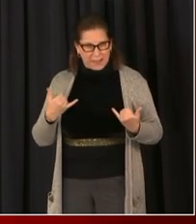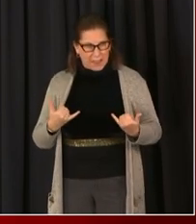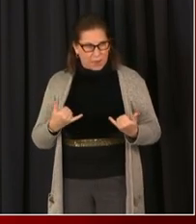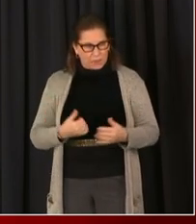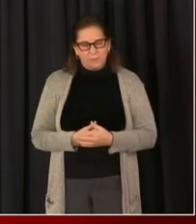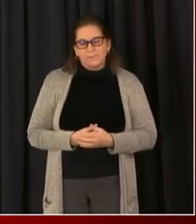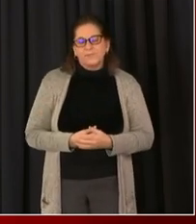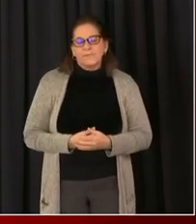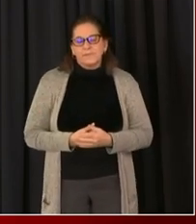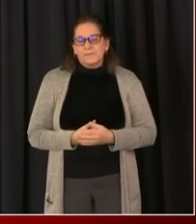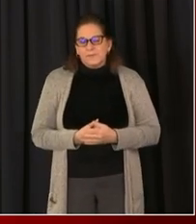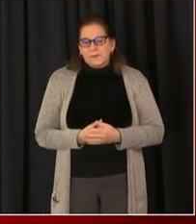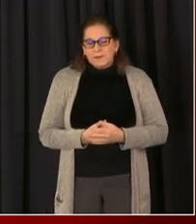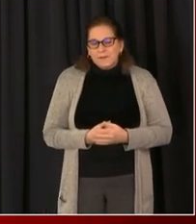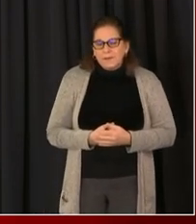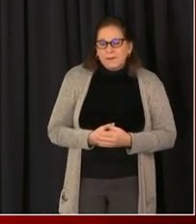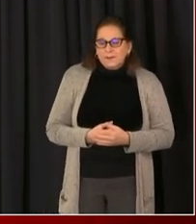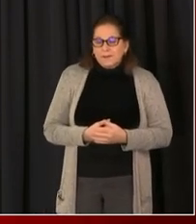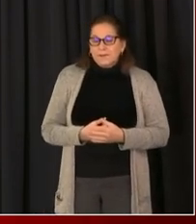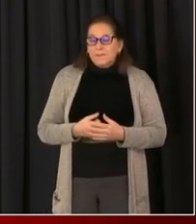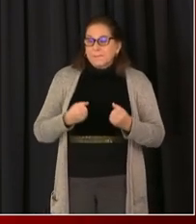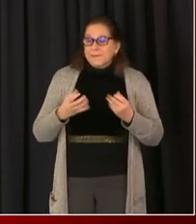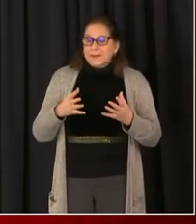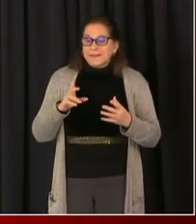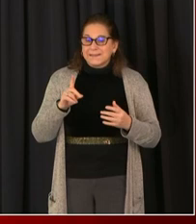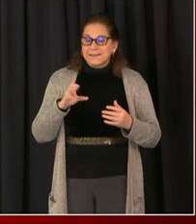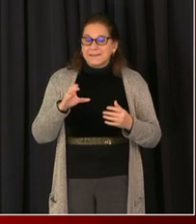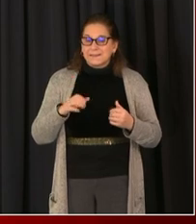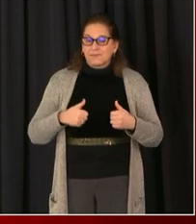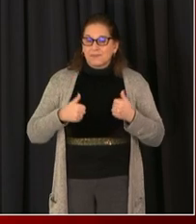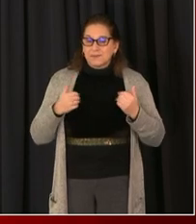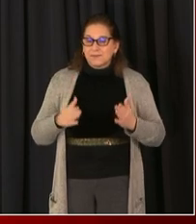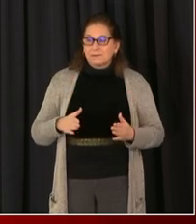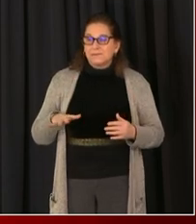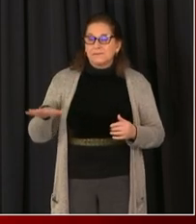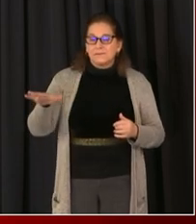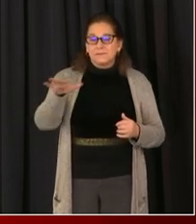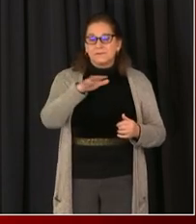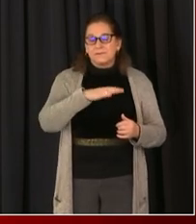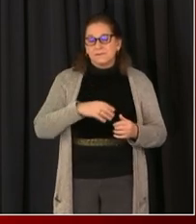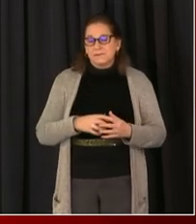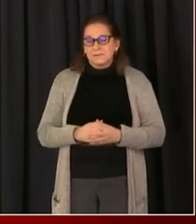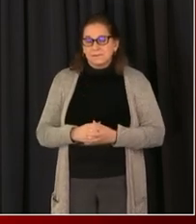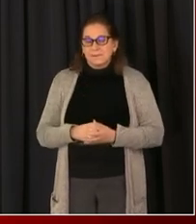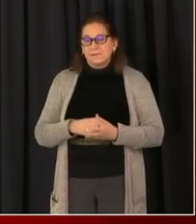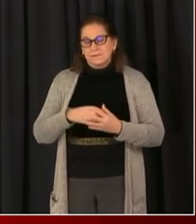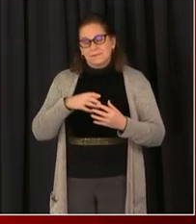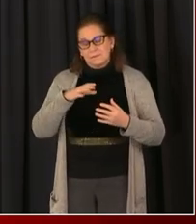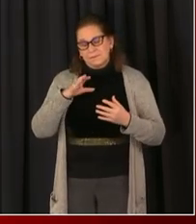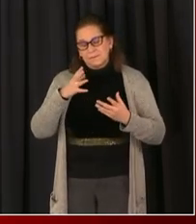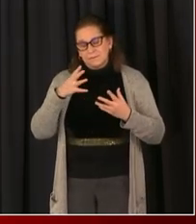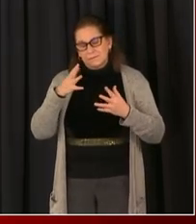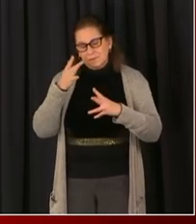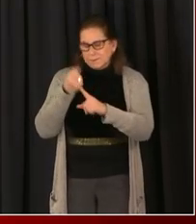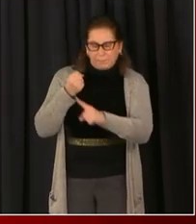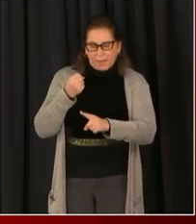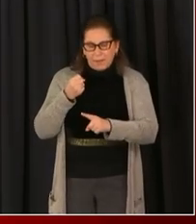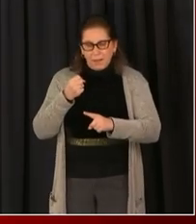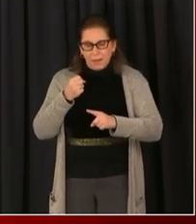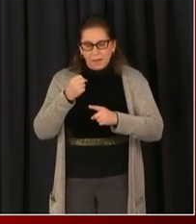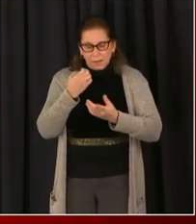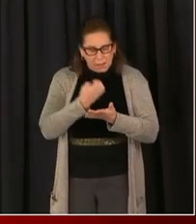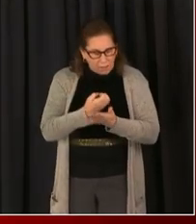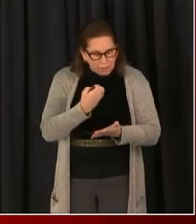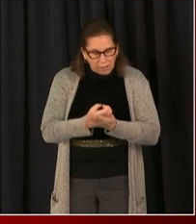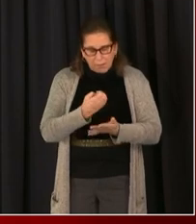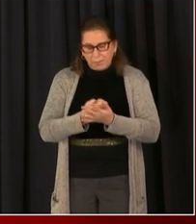not only suffering with the anxiety and health implications of this virus, but economic devastation as well. And